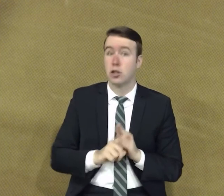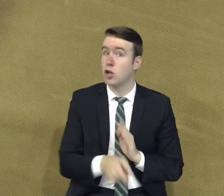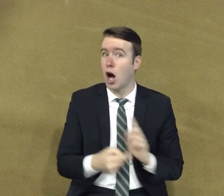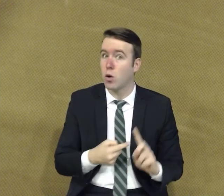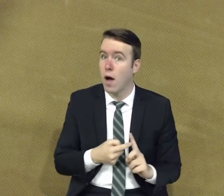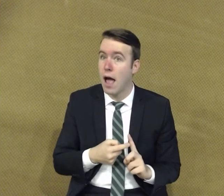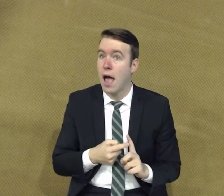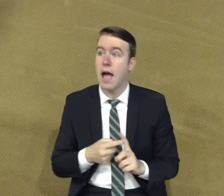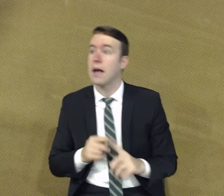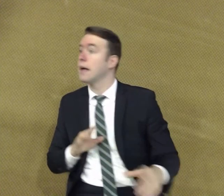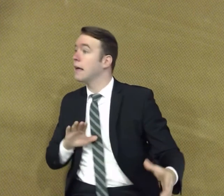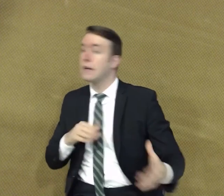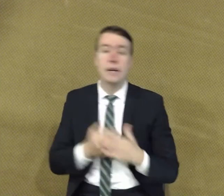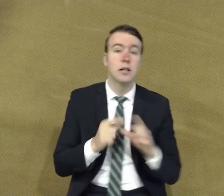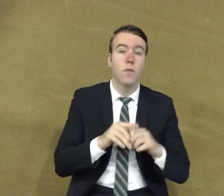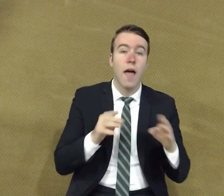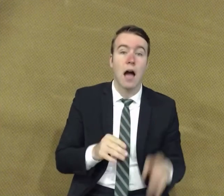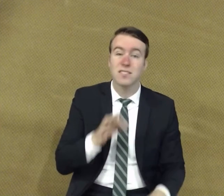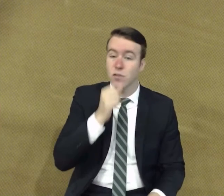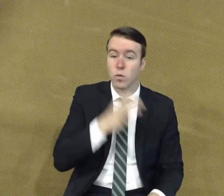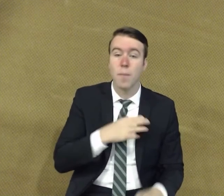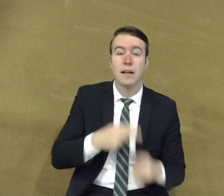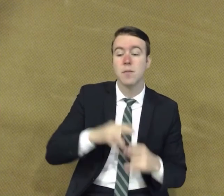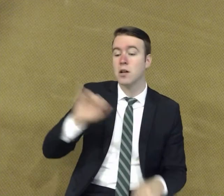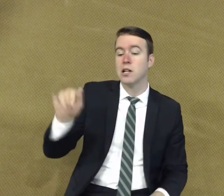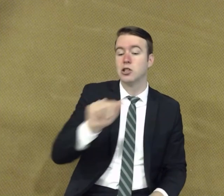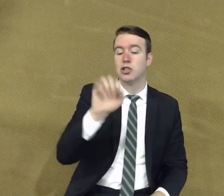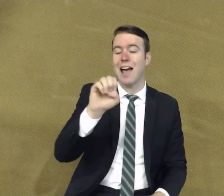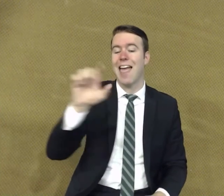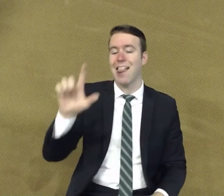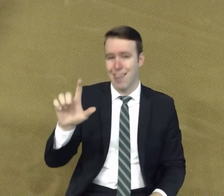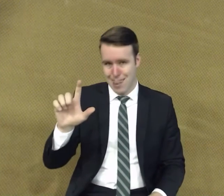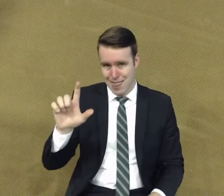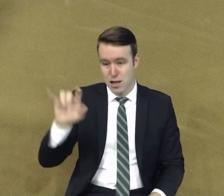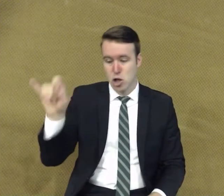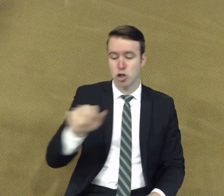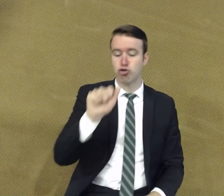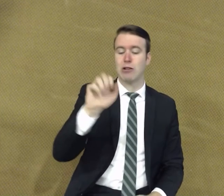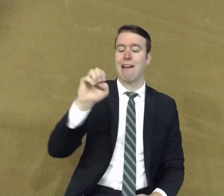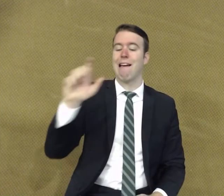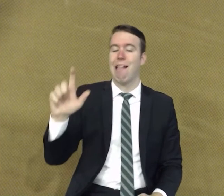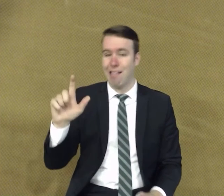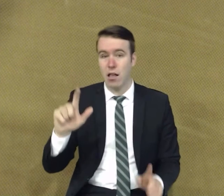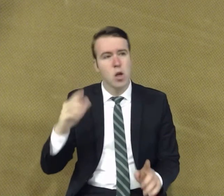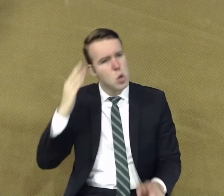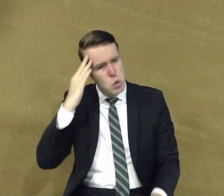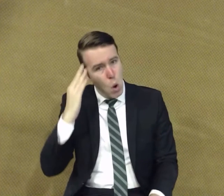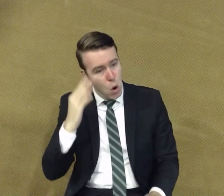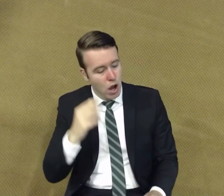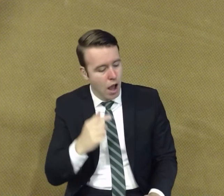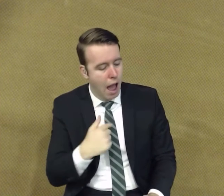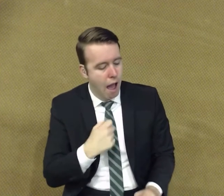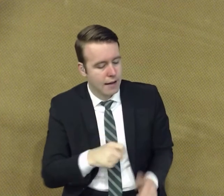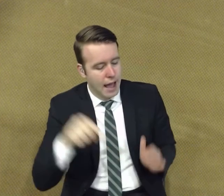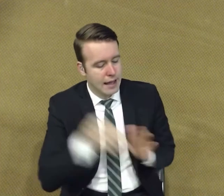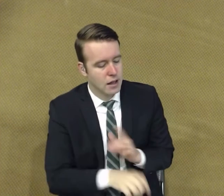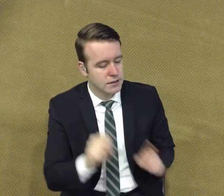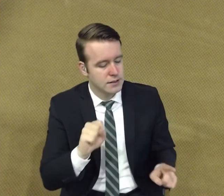away. And he gets to the house of a woman named Jael. And Jael knows he could kill her. And so he goes into